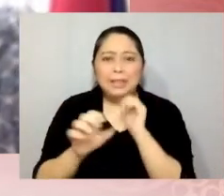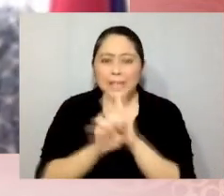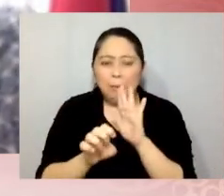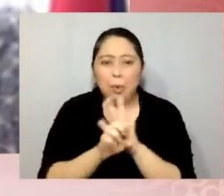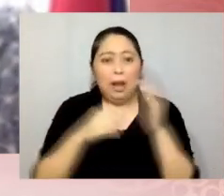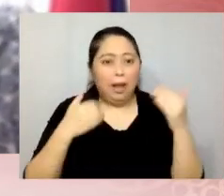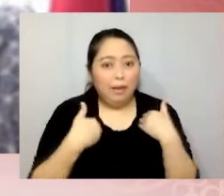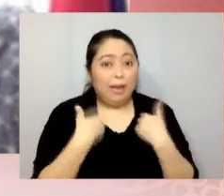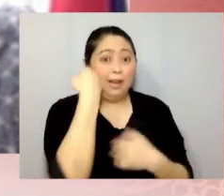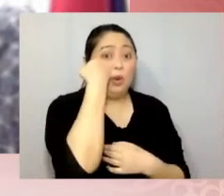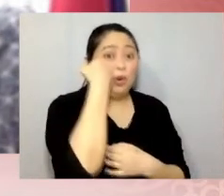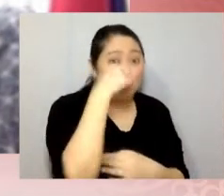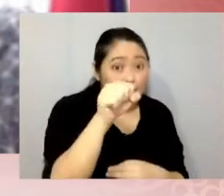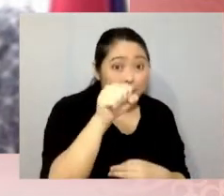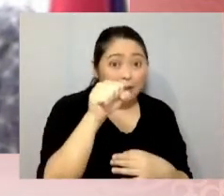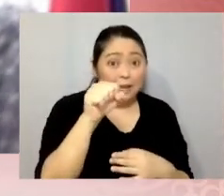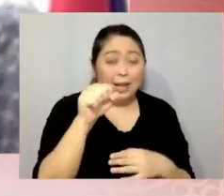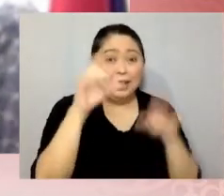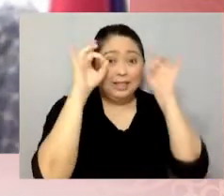of a revolutionary organization